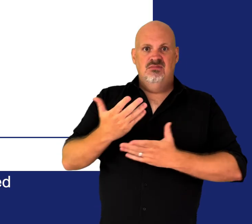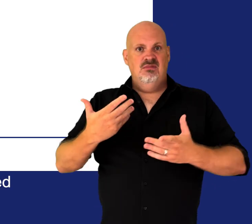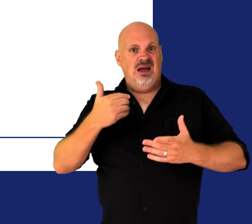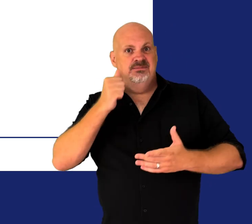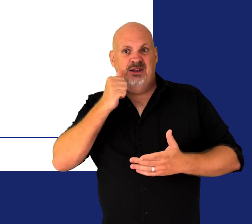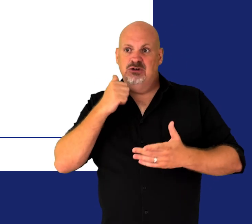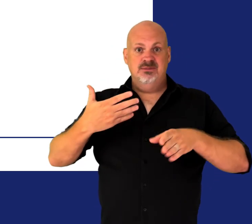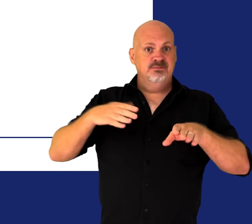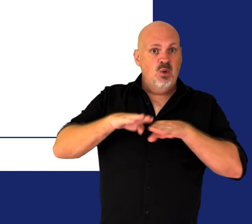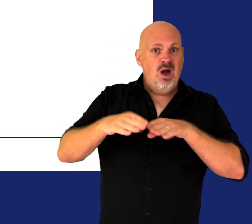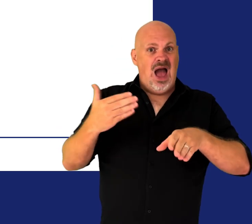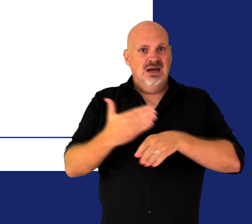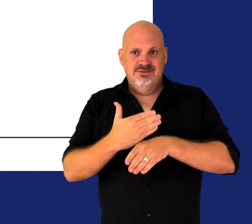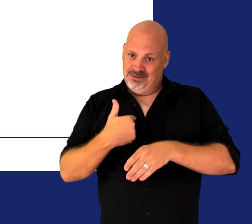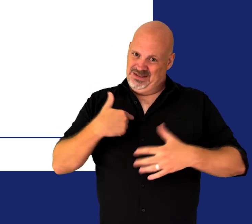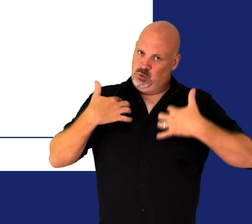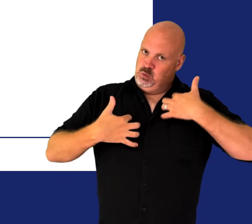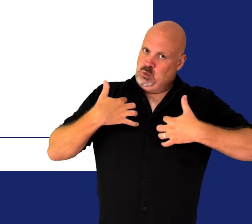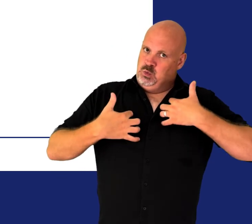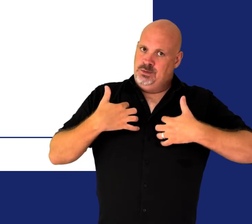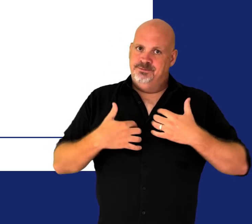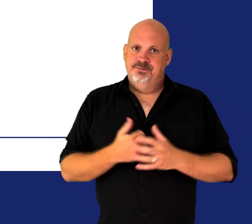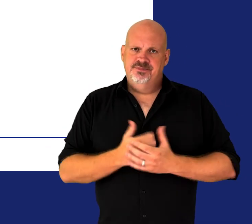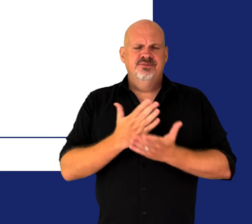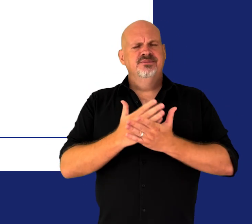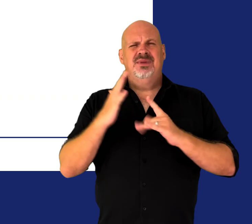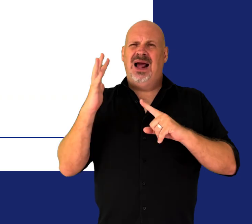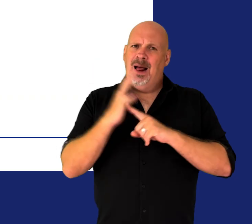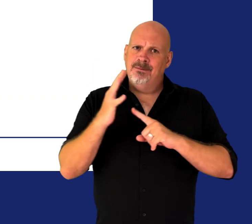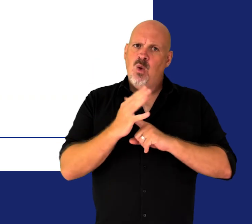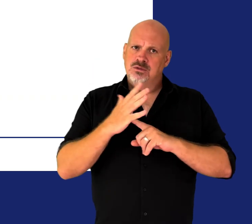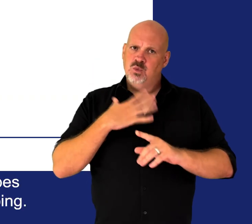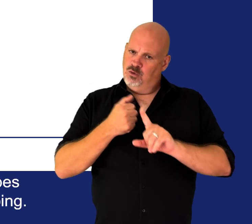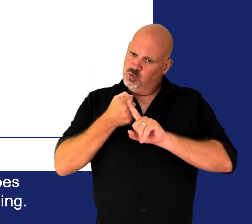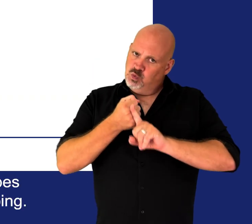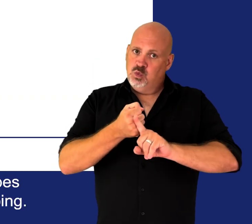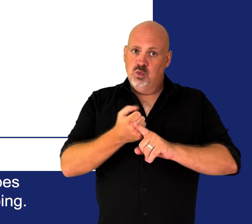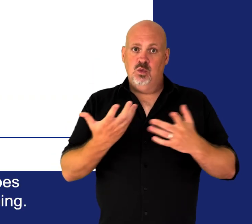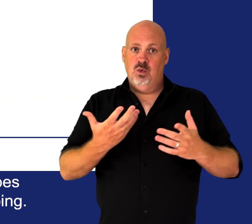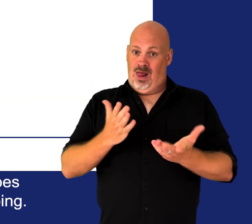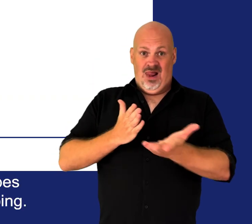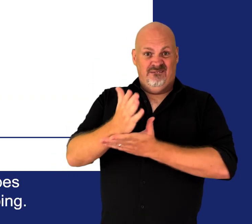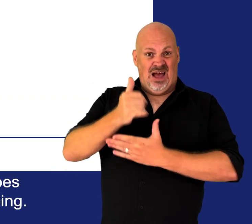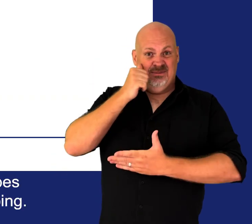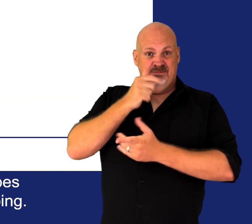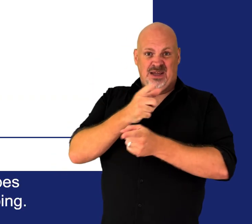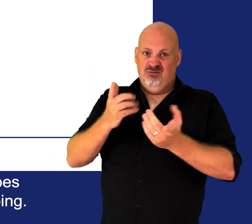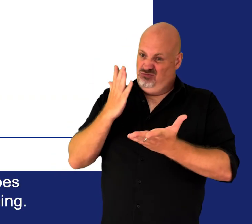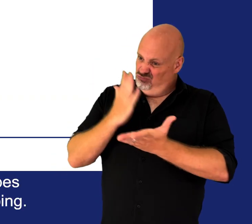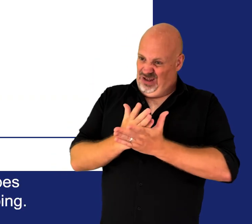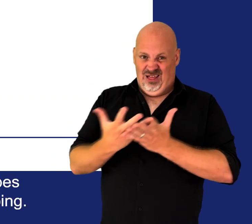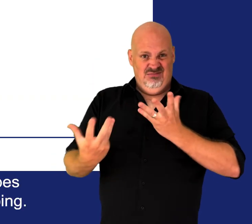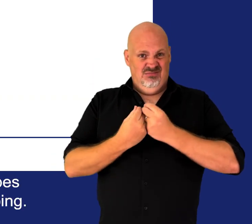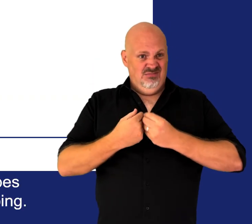and activity. So that's definitely something that I'm really looking forward to. And it's a really important point to emphasize that lived experience